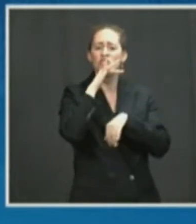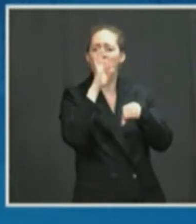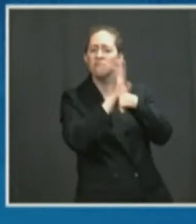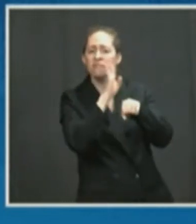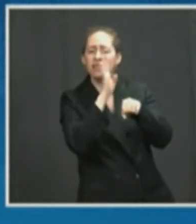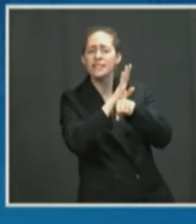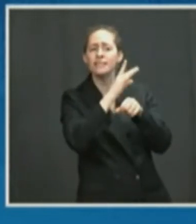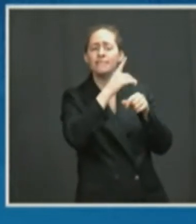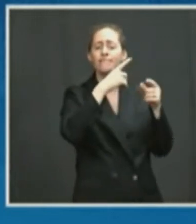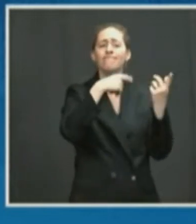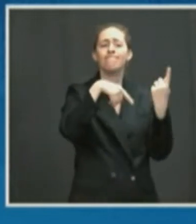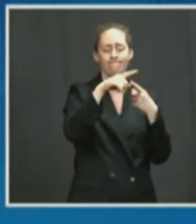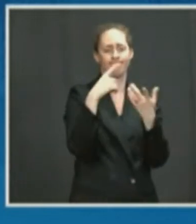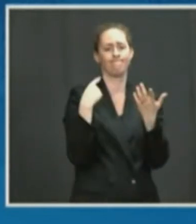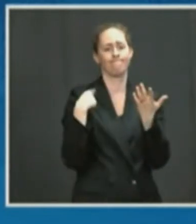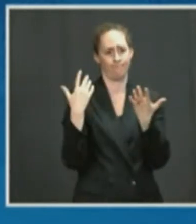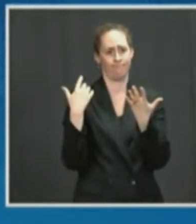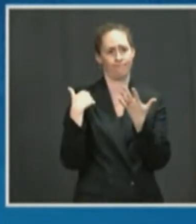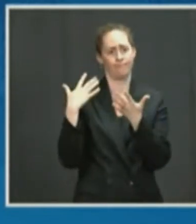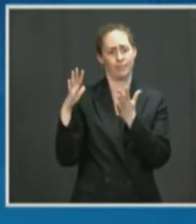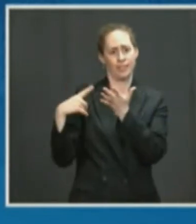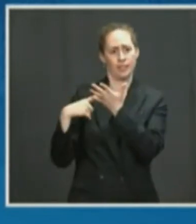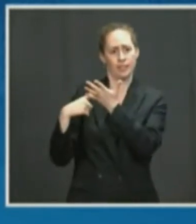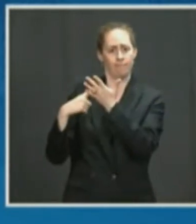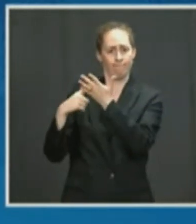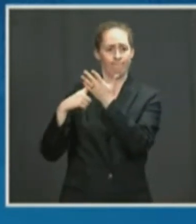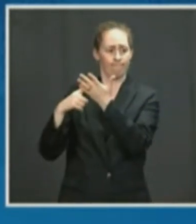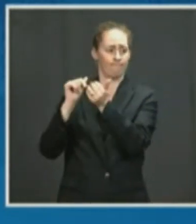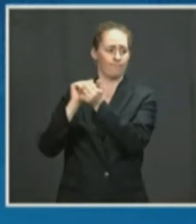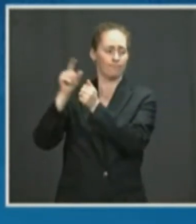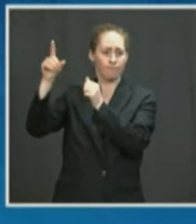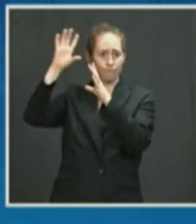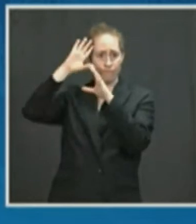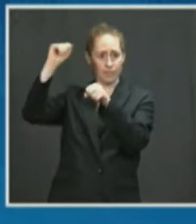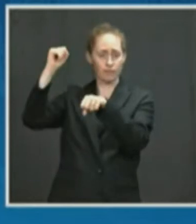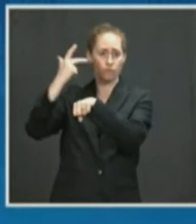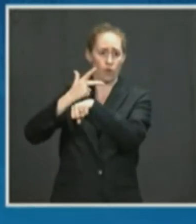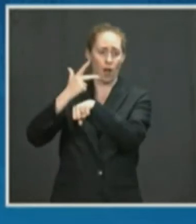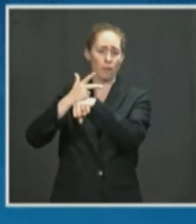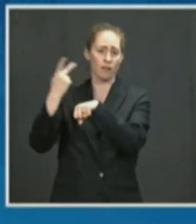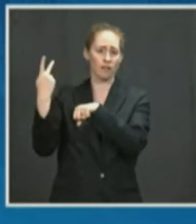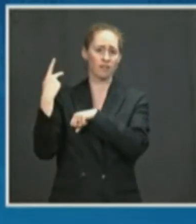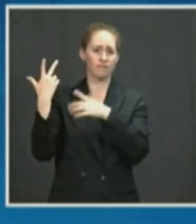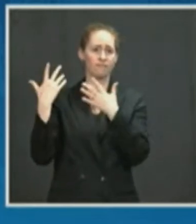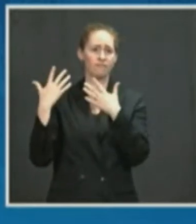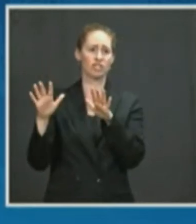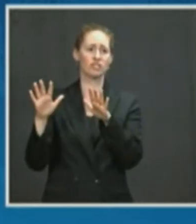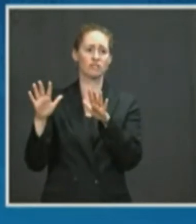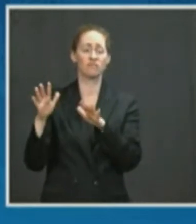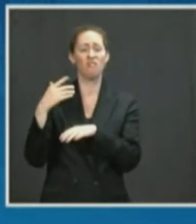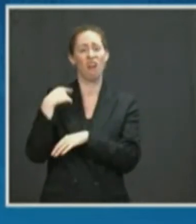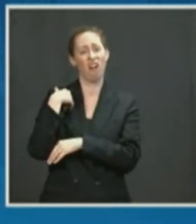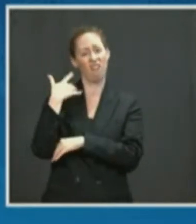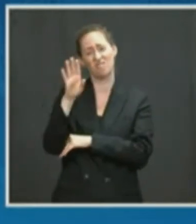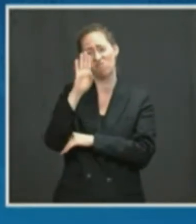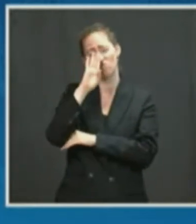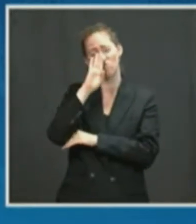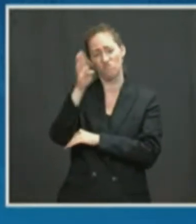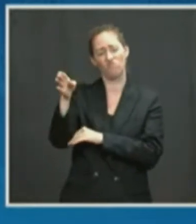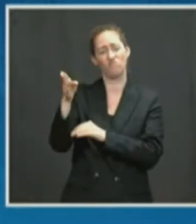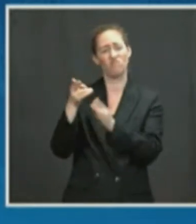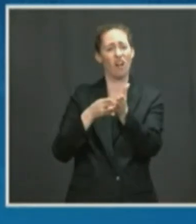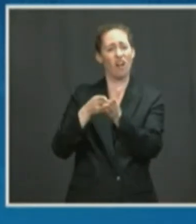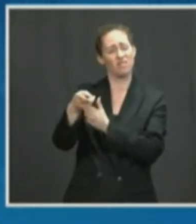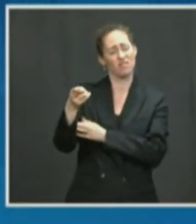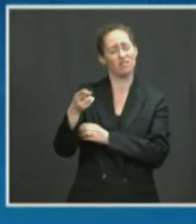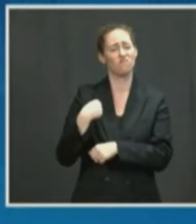very frank and very candid, and I think this is a quality that he and I appreciate in each other.